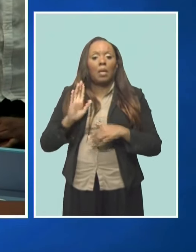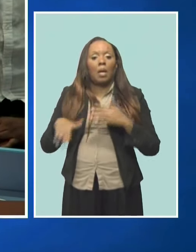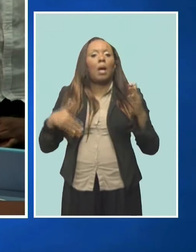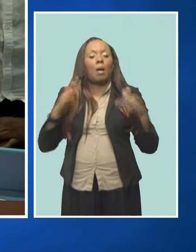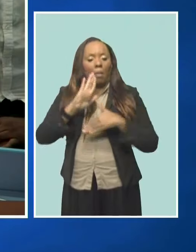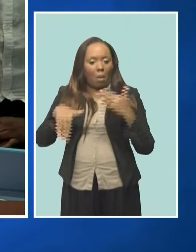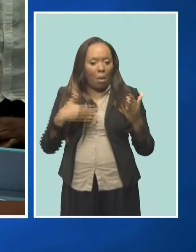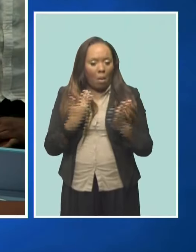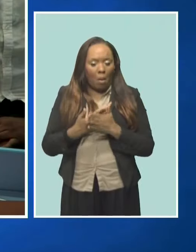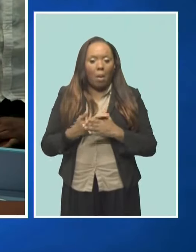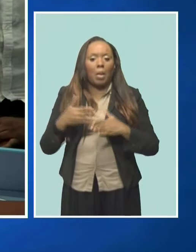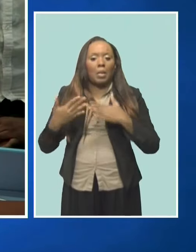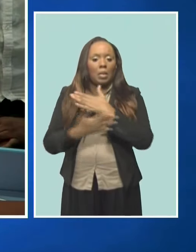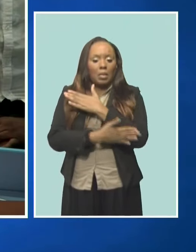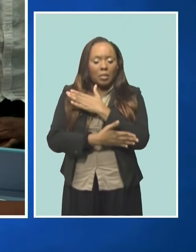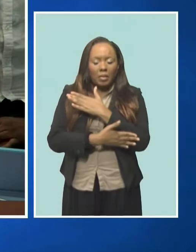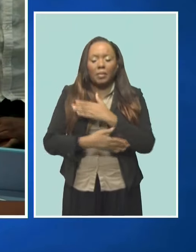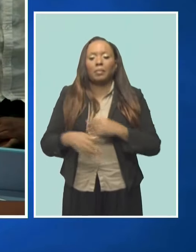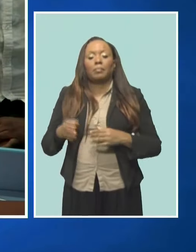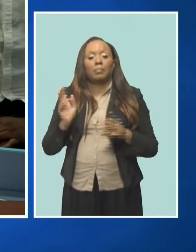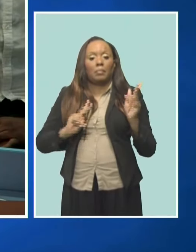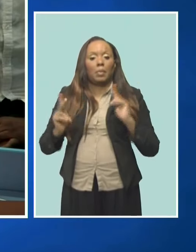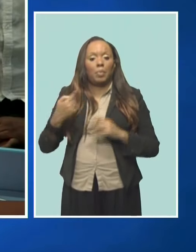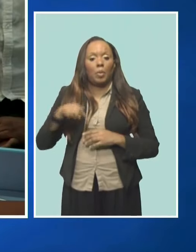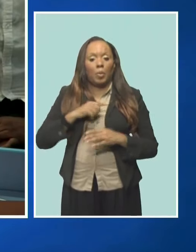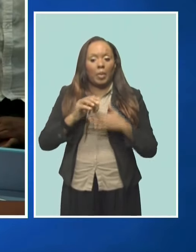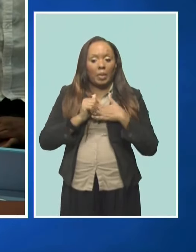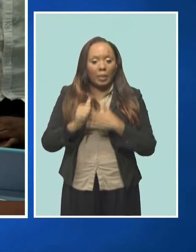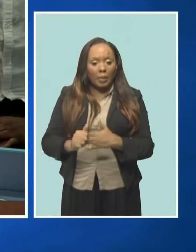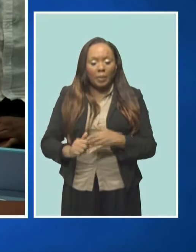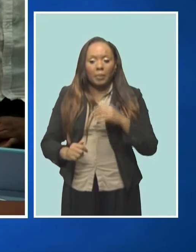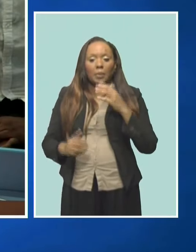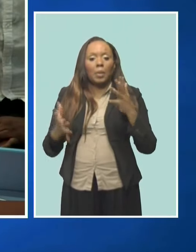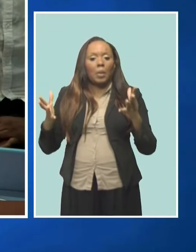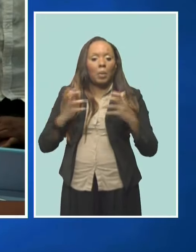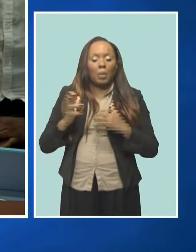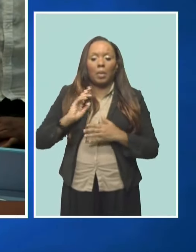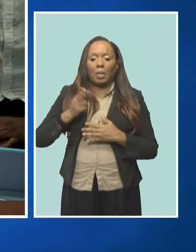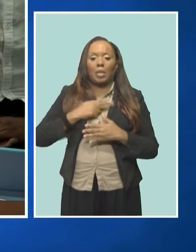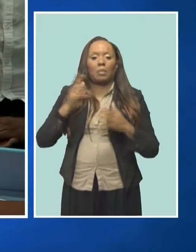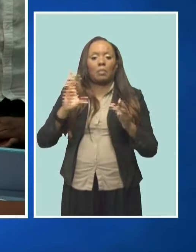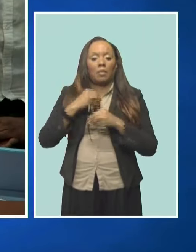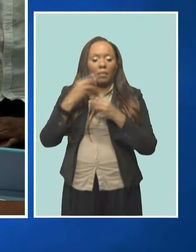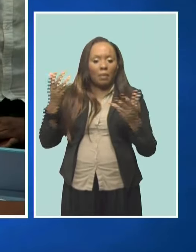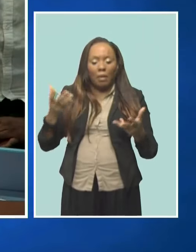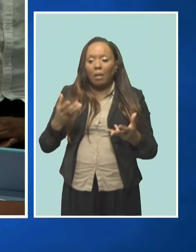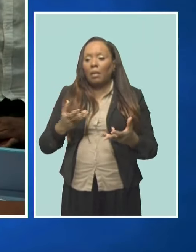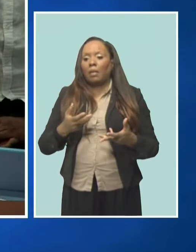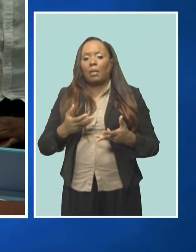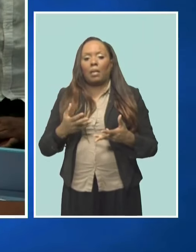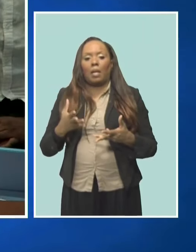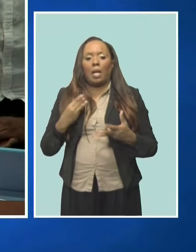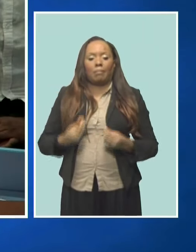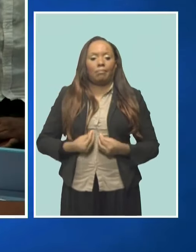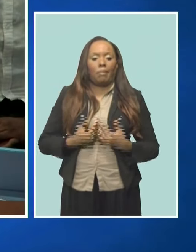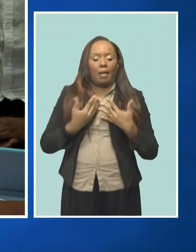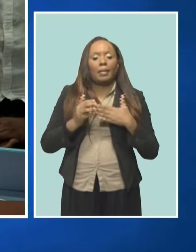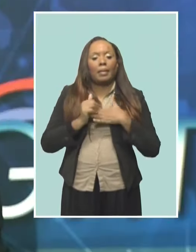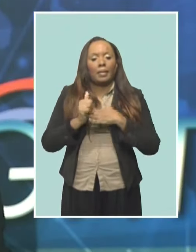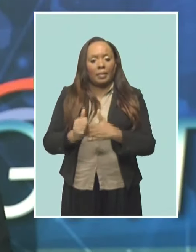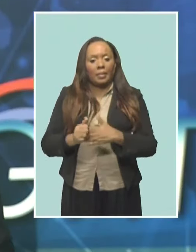states. The people we lead and the interests we serve are looking to us to provide enlightened and inspired